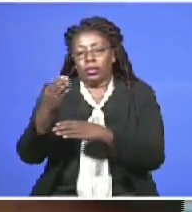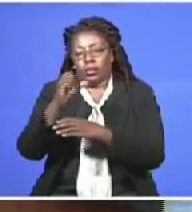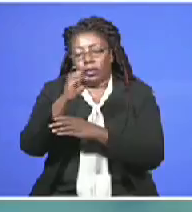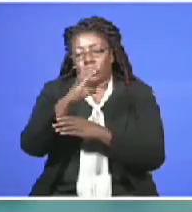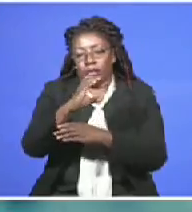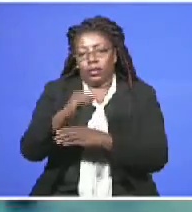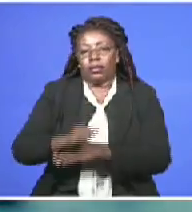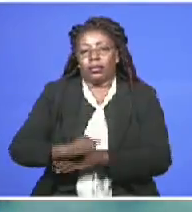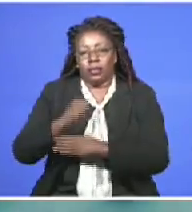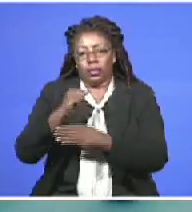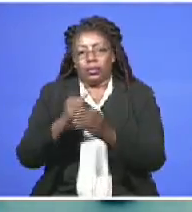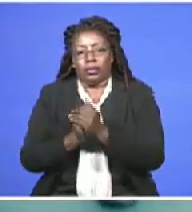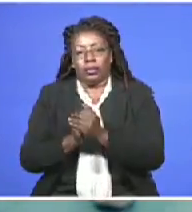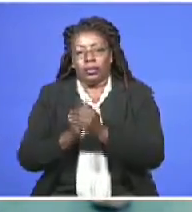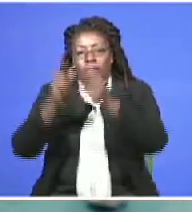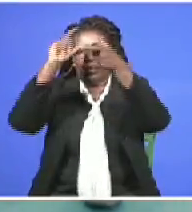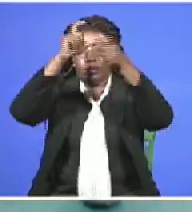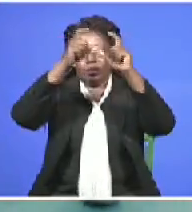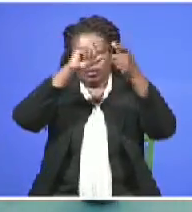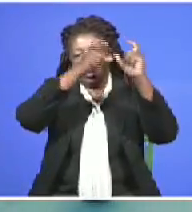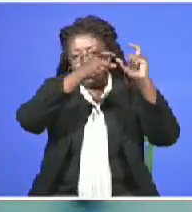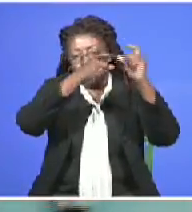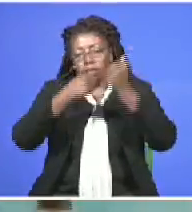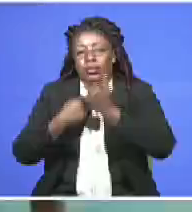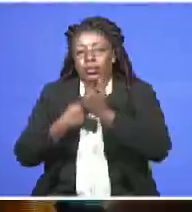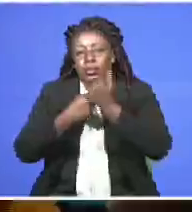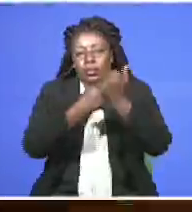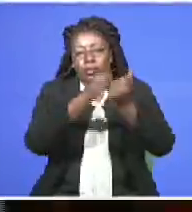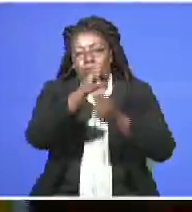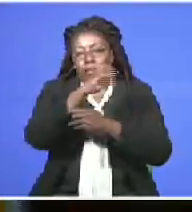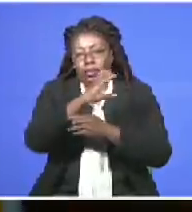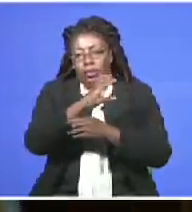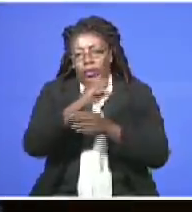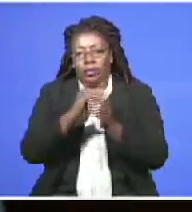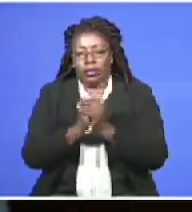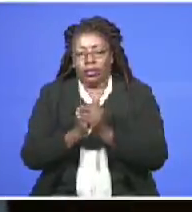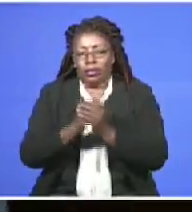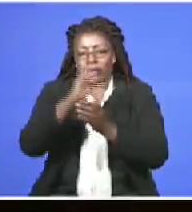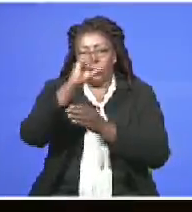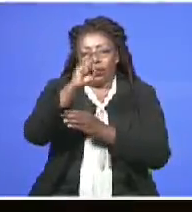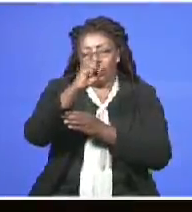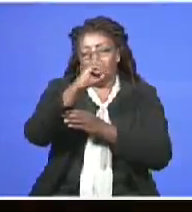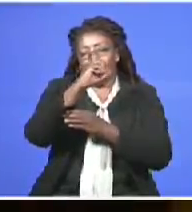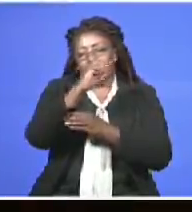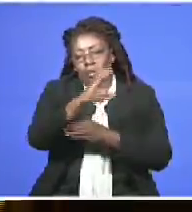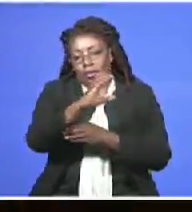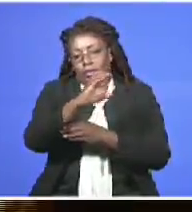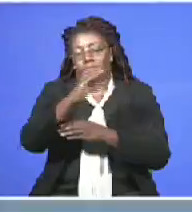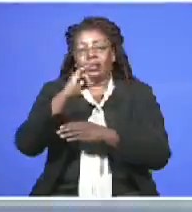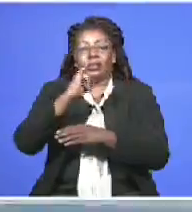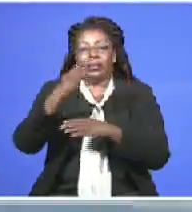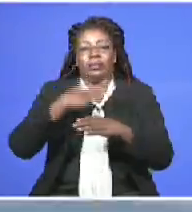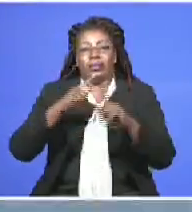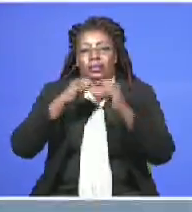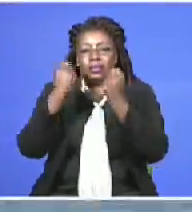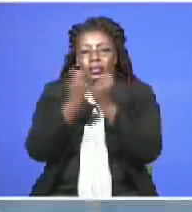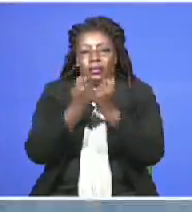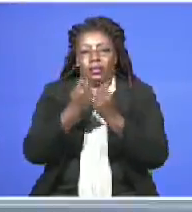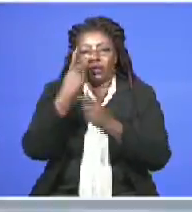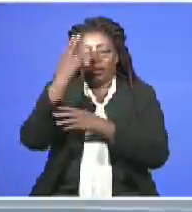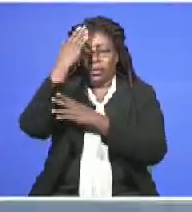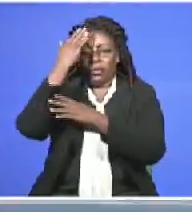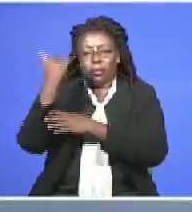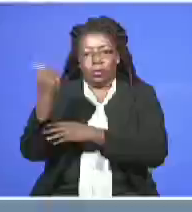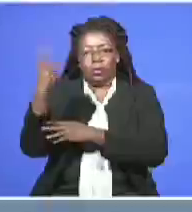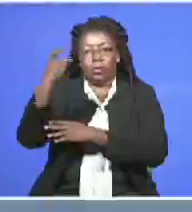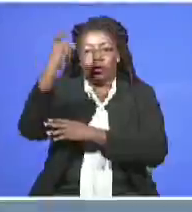just trying to finish up. Even the Carifta mascot supporting SAC. I really like SAC. SAC is my team. And you can see why